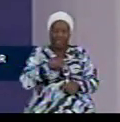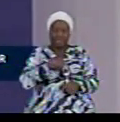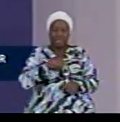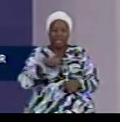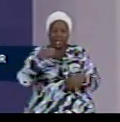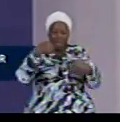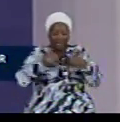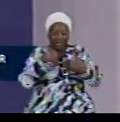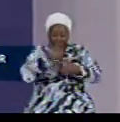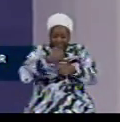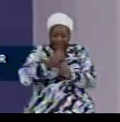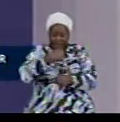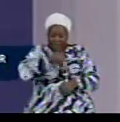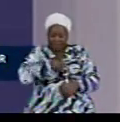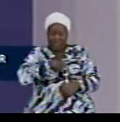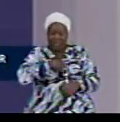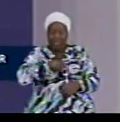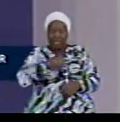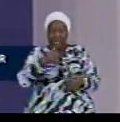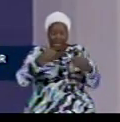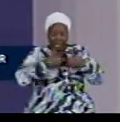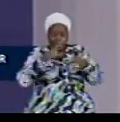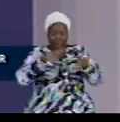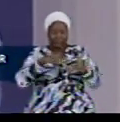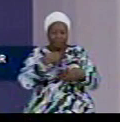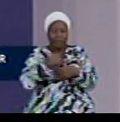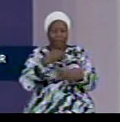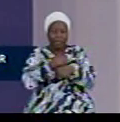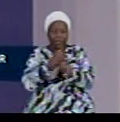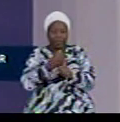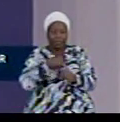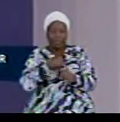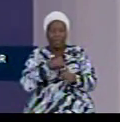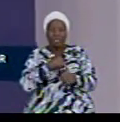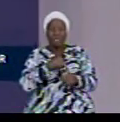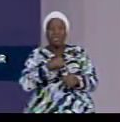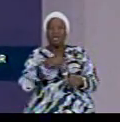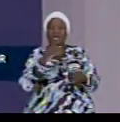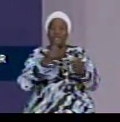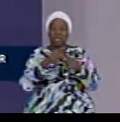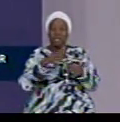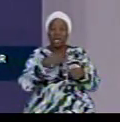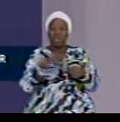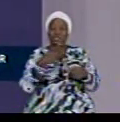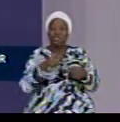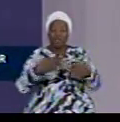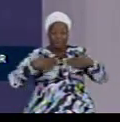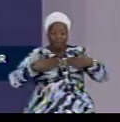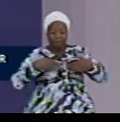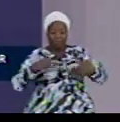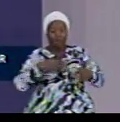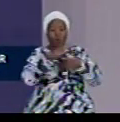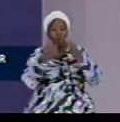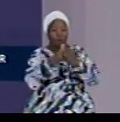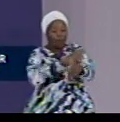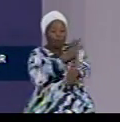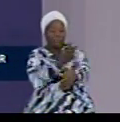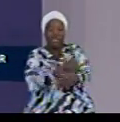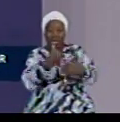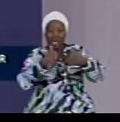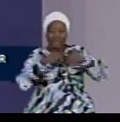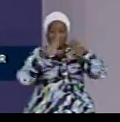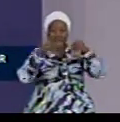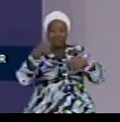has created me, has given me form, and the breath of the Almighty has given